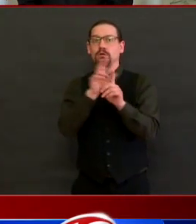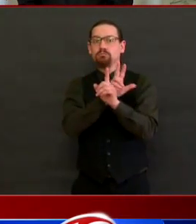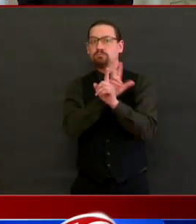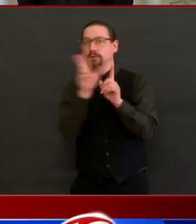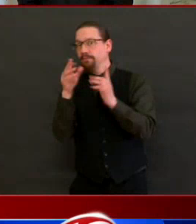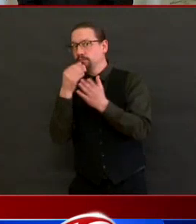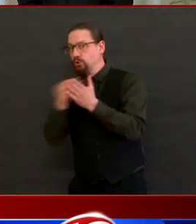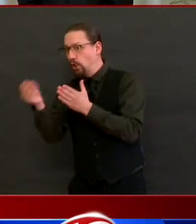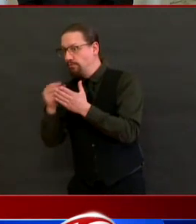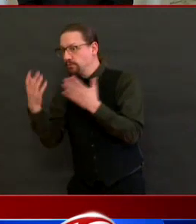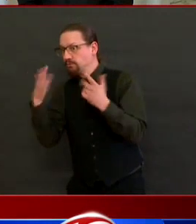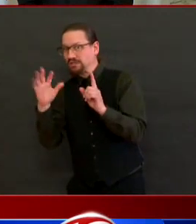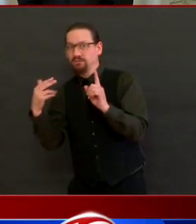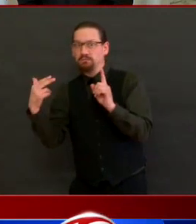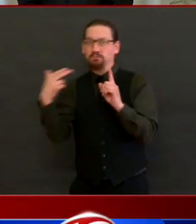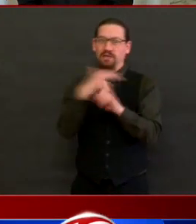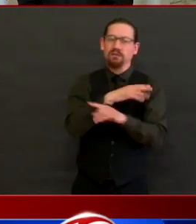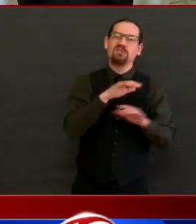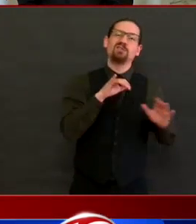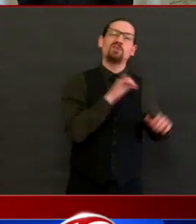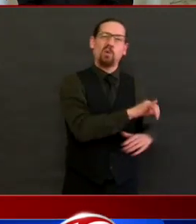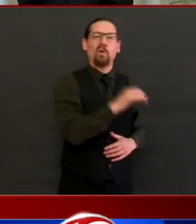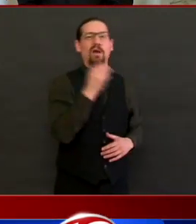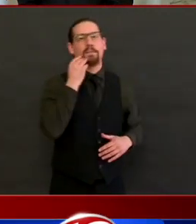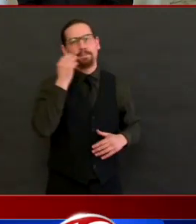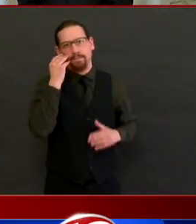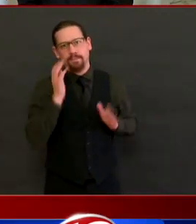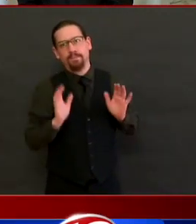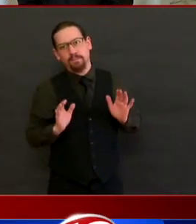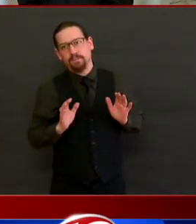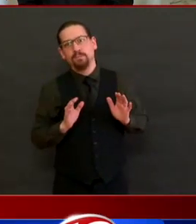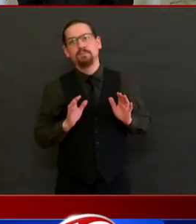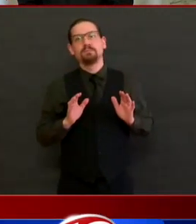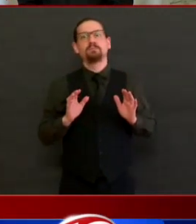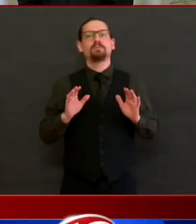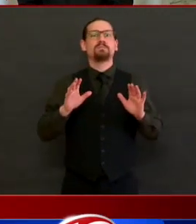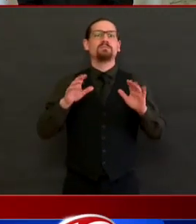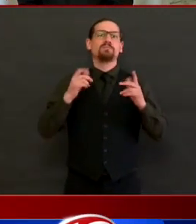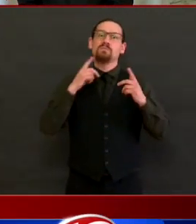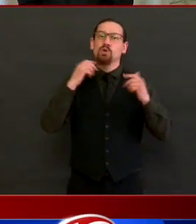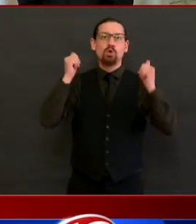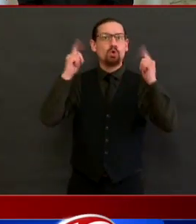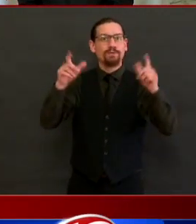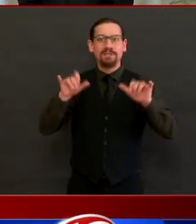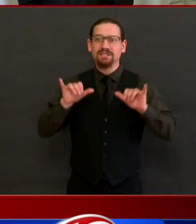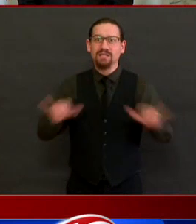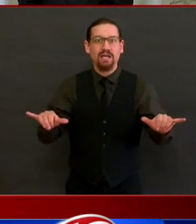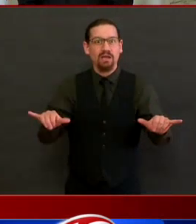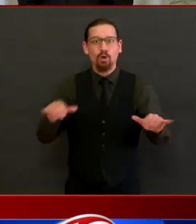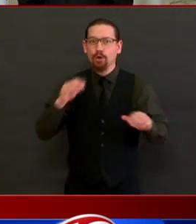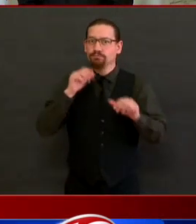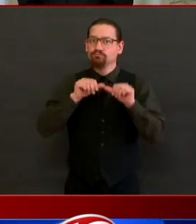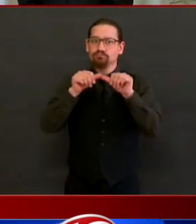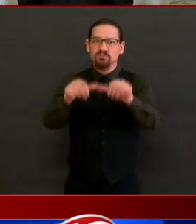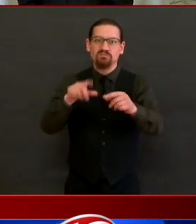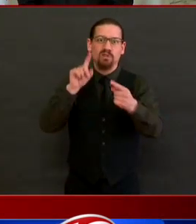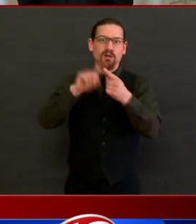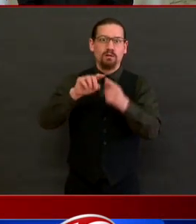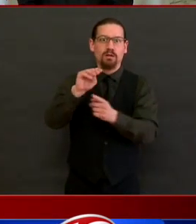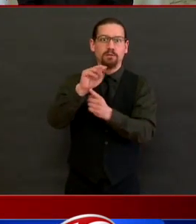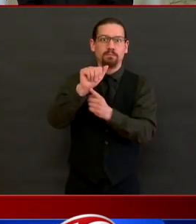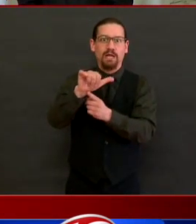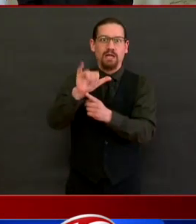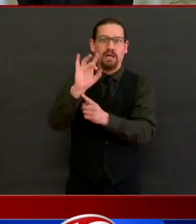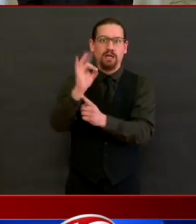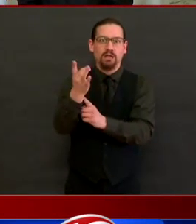remember, everybody's under the stay-at-home order until May 8th. So all I can tell